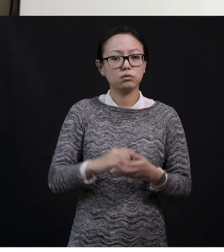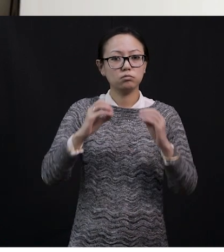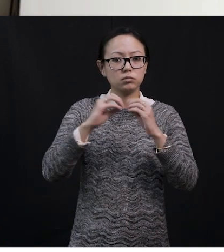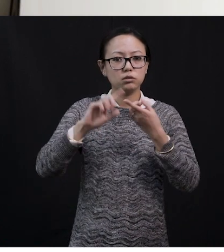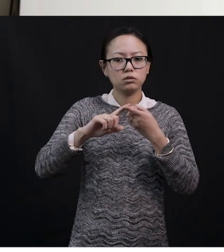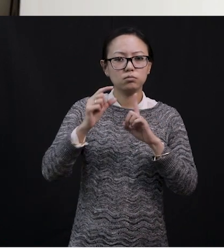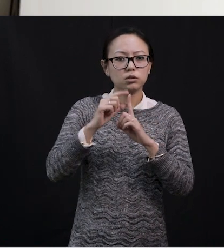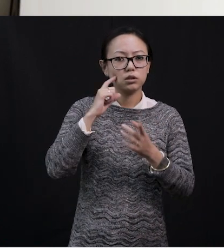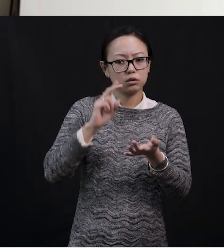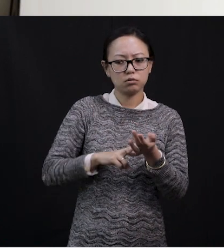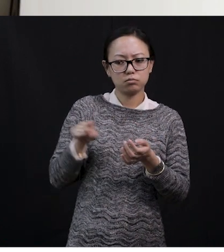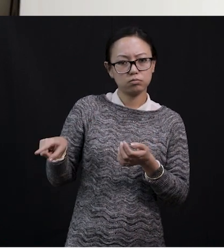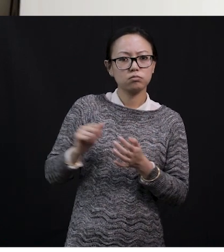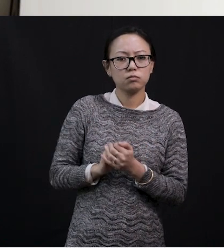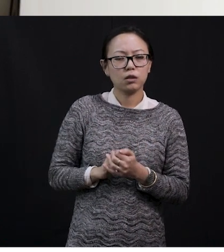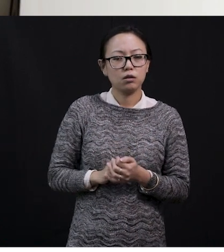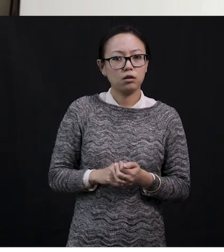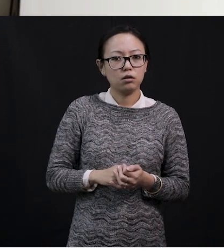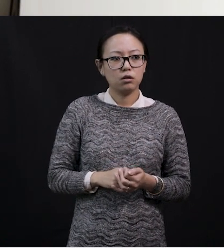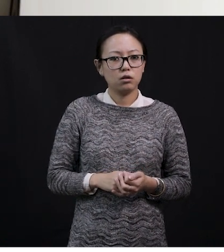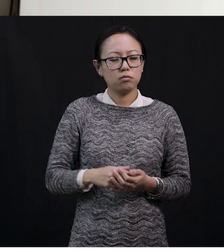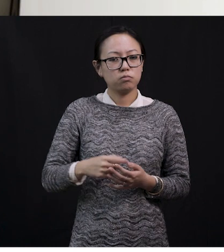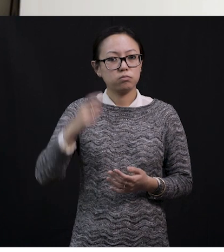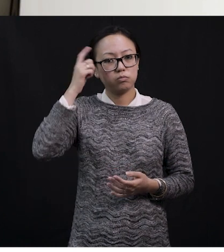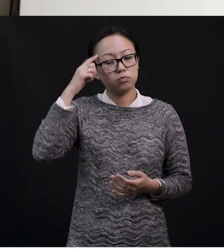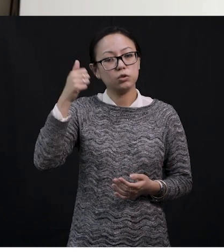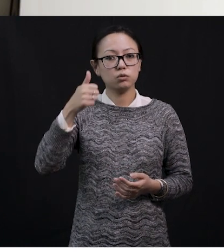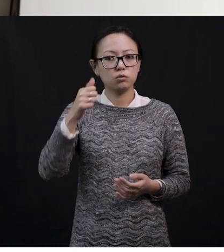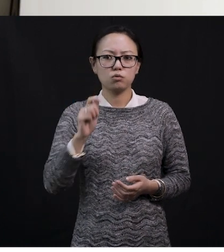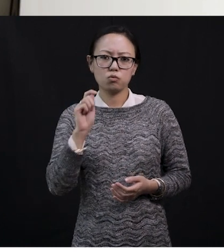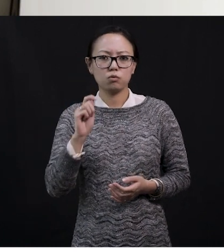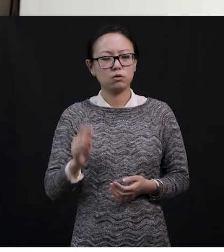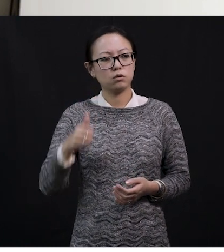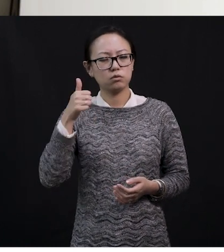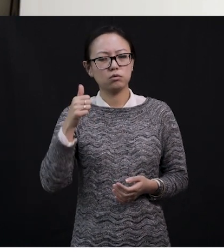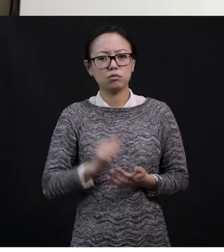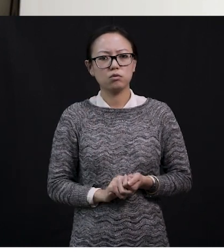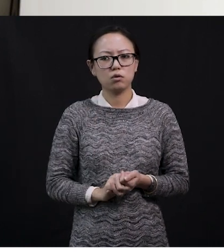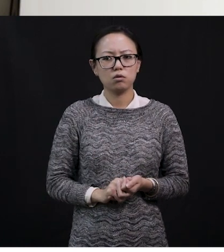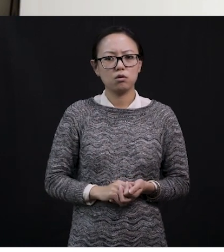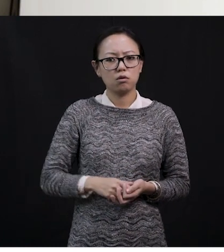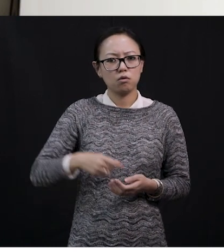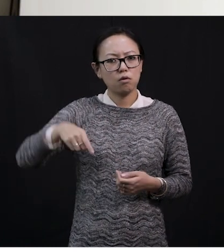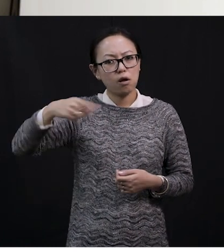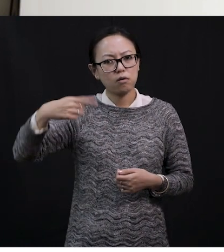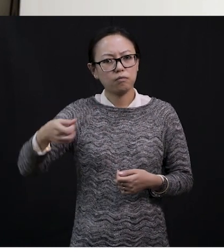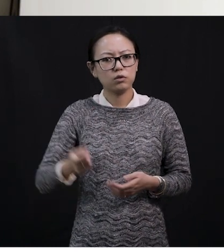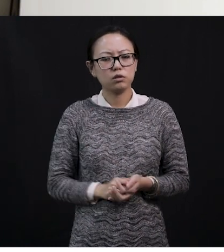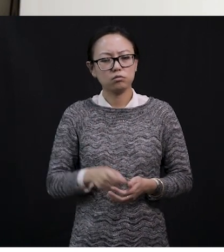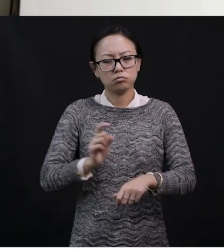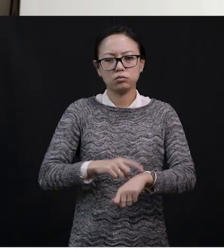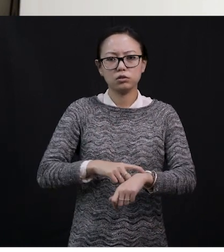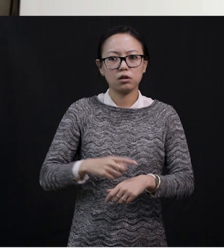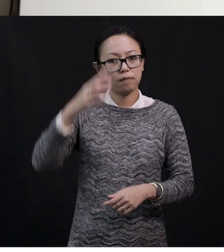who knows him very well, is saying that you are such type of a person who never forgets things, and you are very